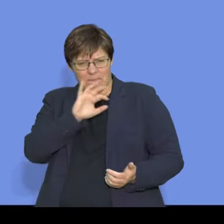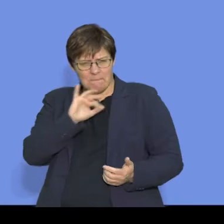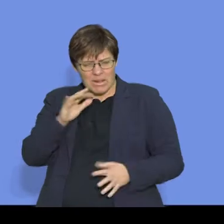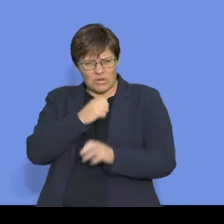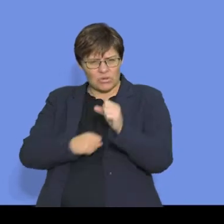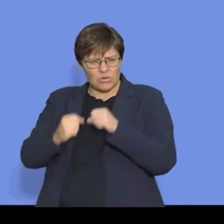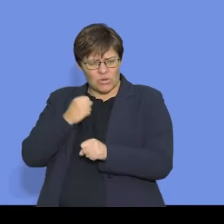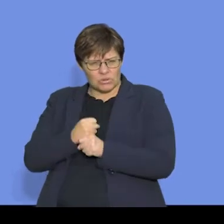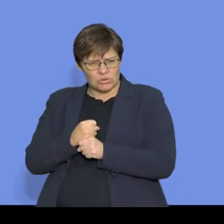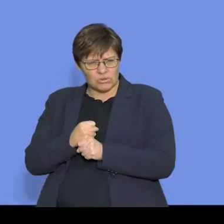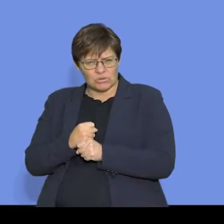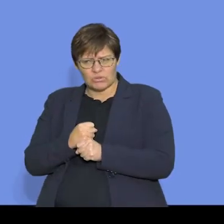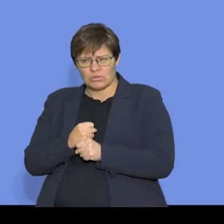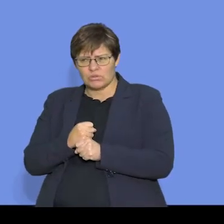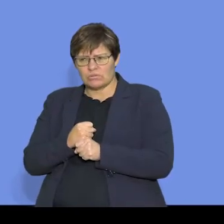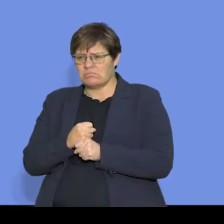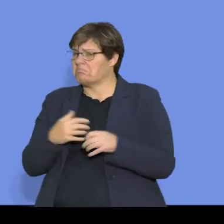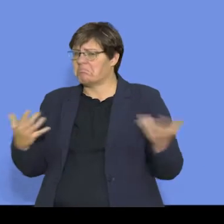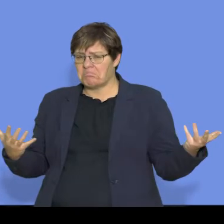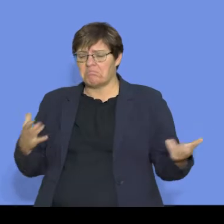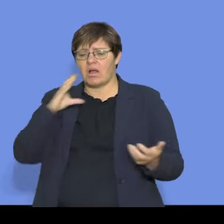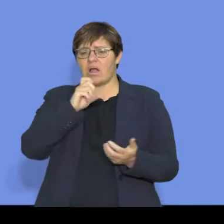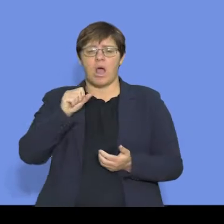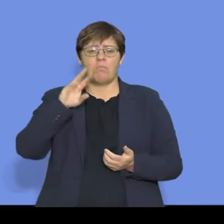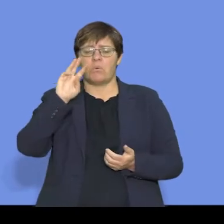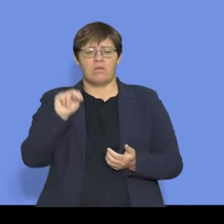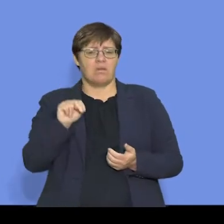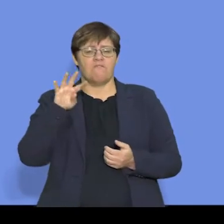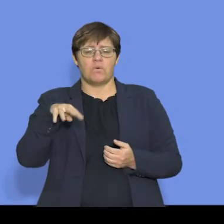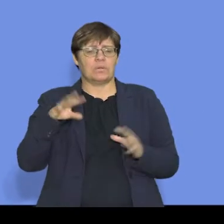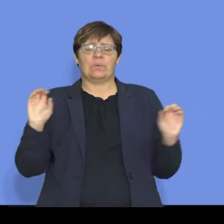80 million years, there would be no